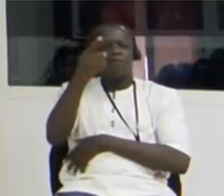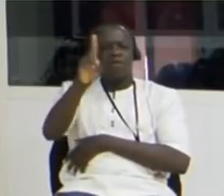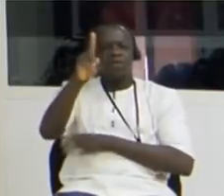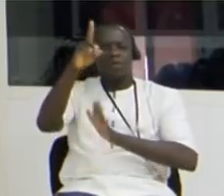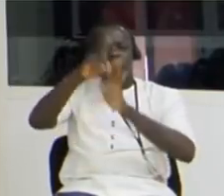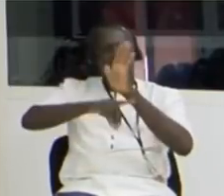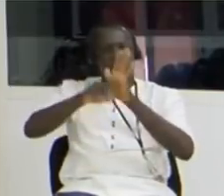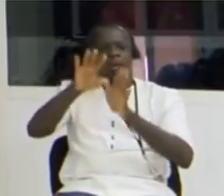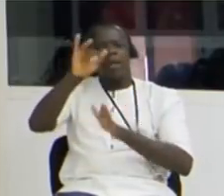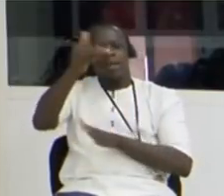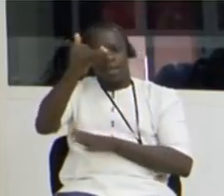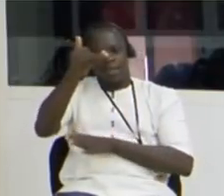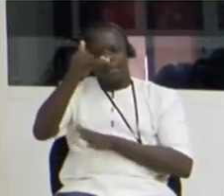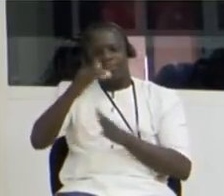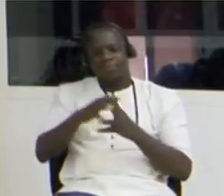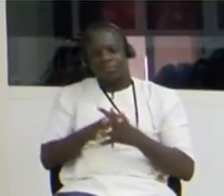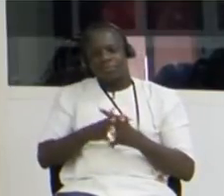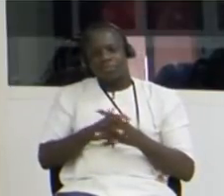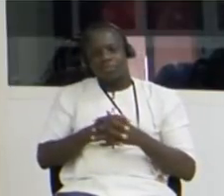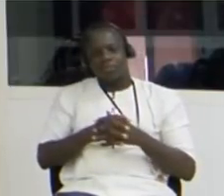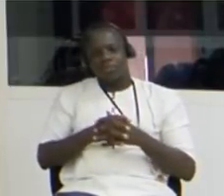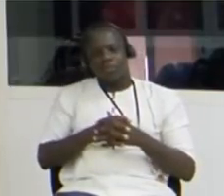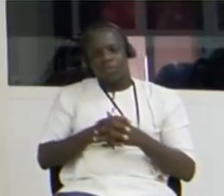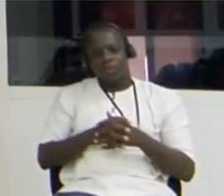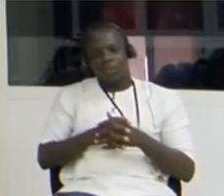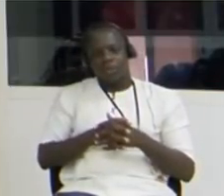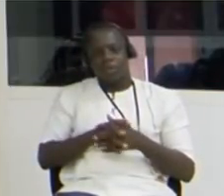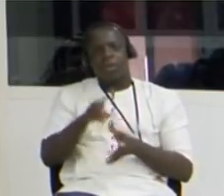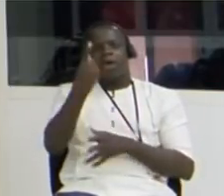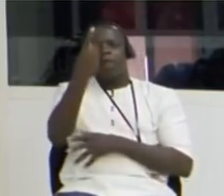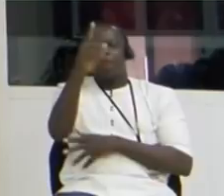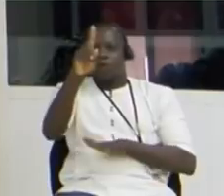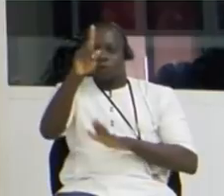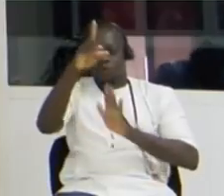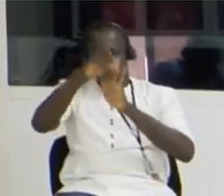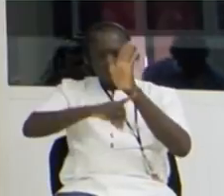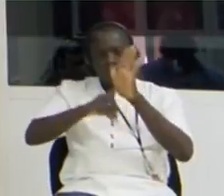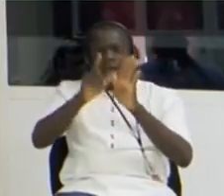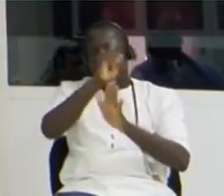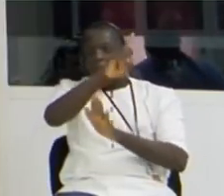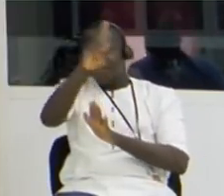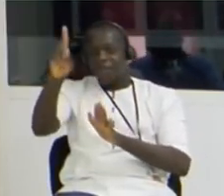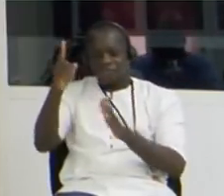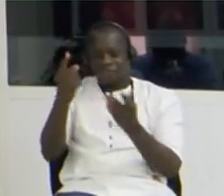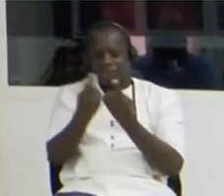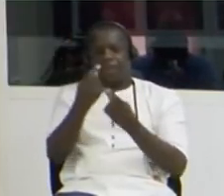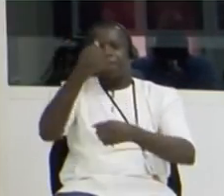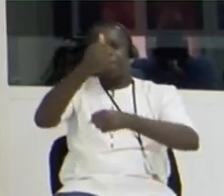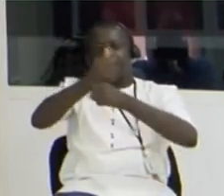Yes. The first edition, as I said earlier on, everything was centralized.